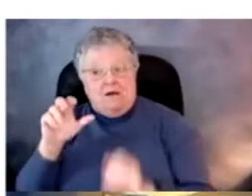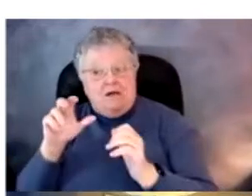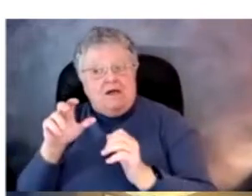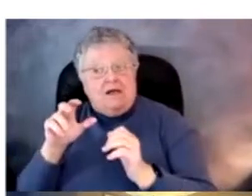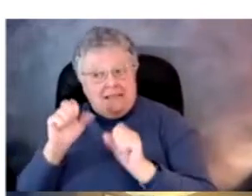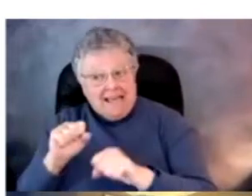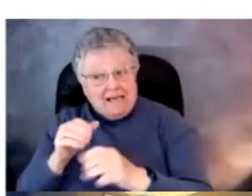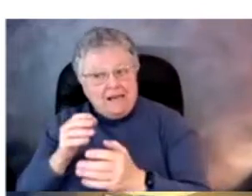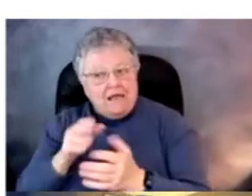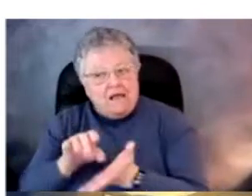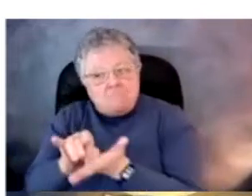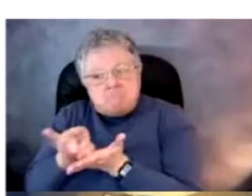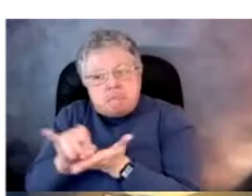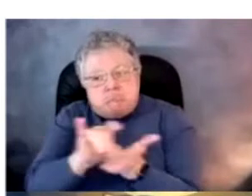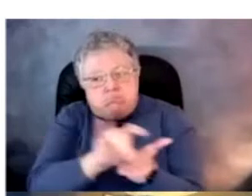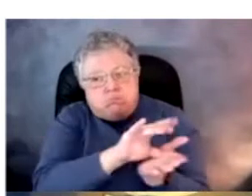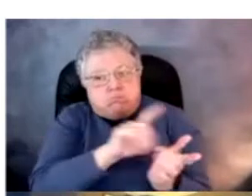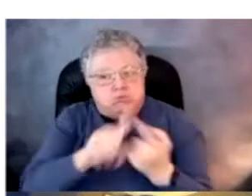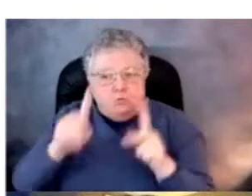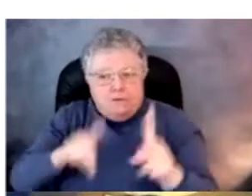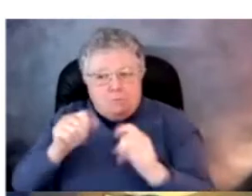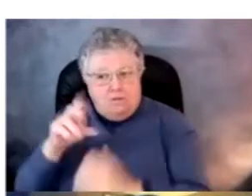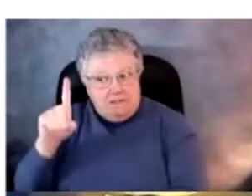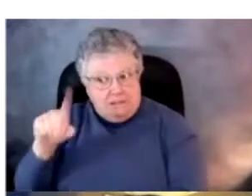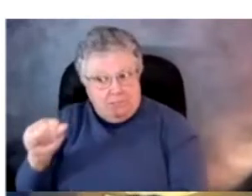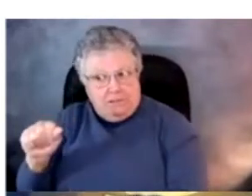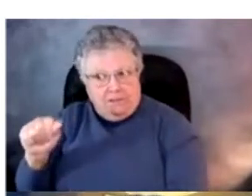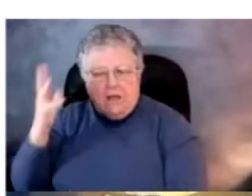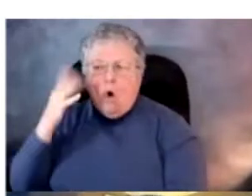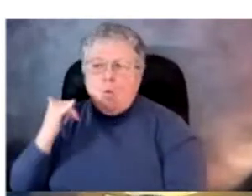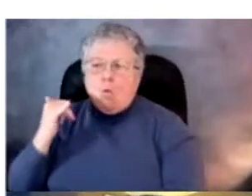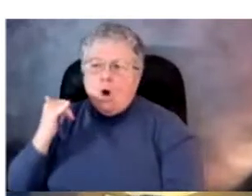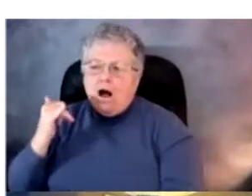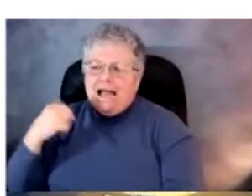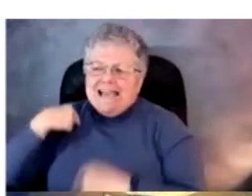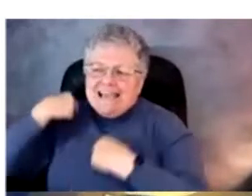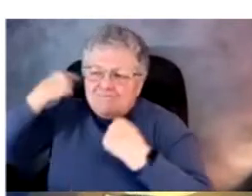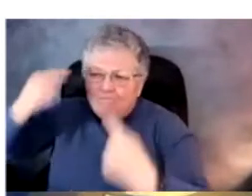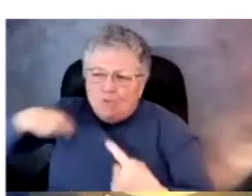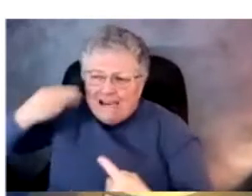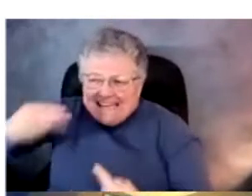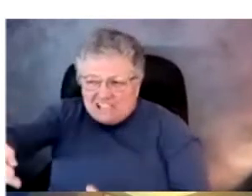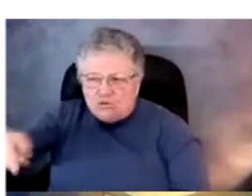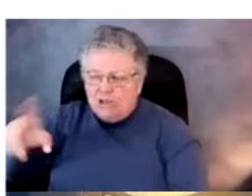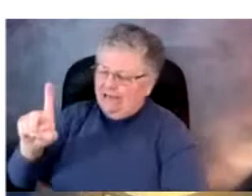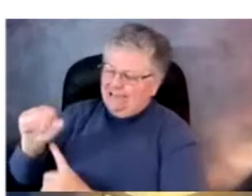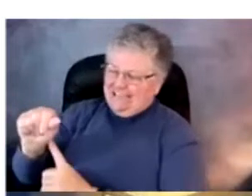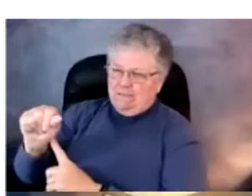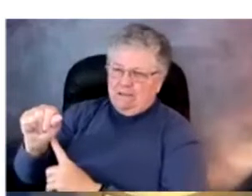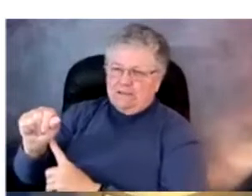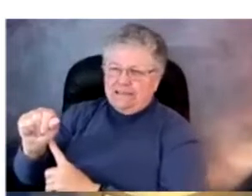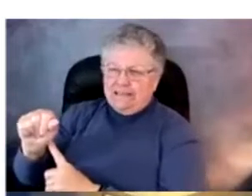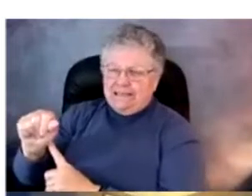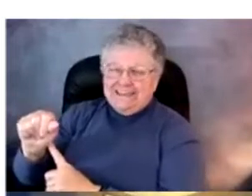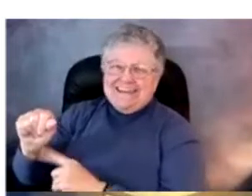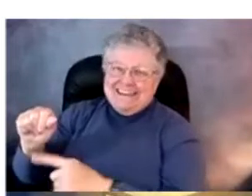disabilities, particularly in the way that disability has historically been conceptualized via the medical model and the conflation of